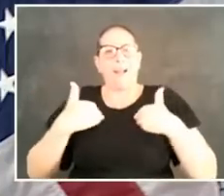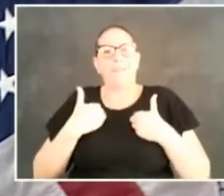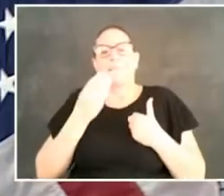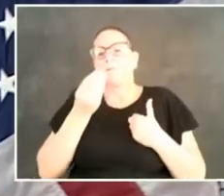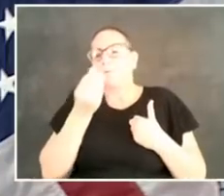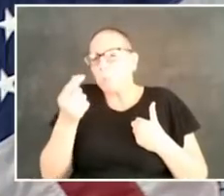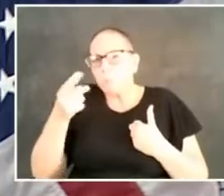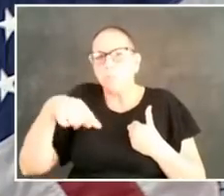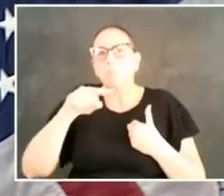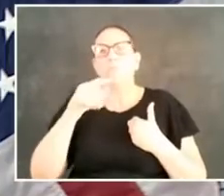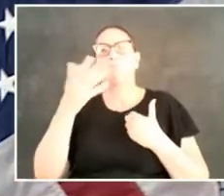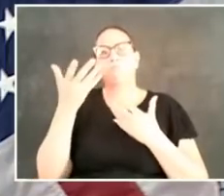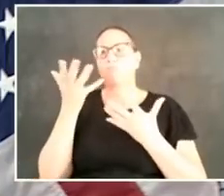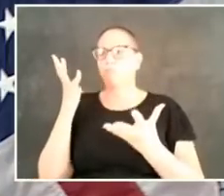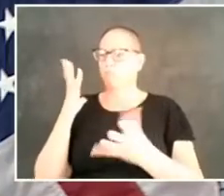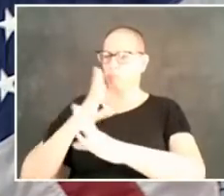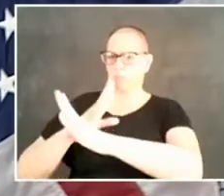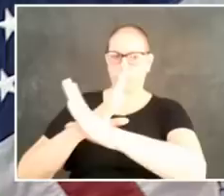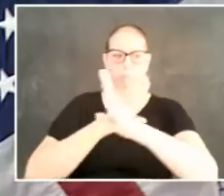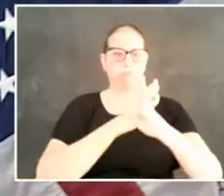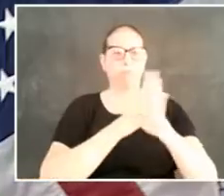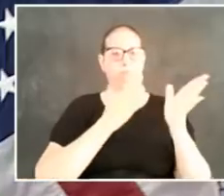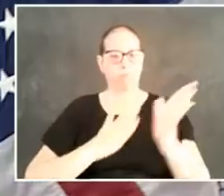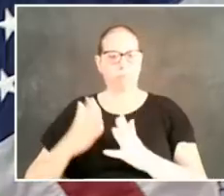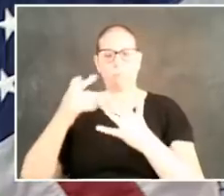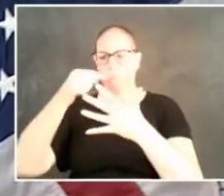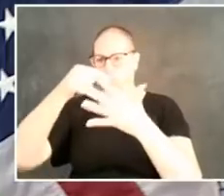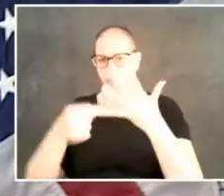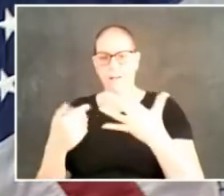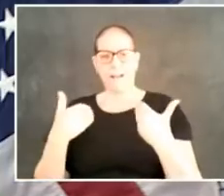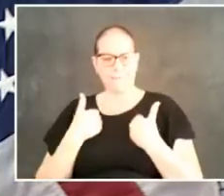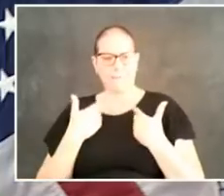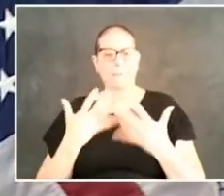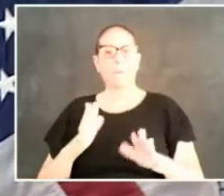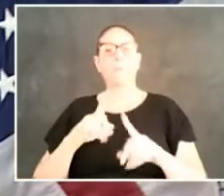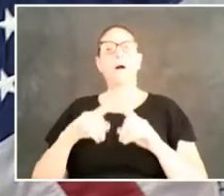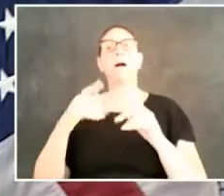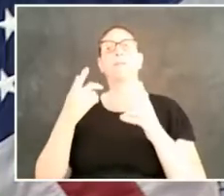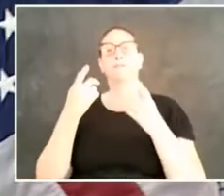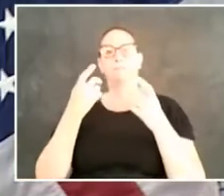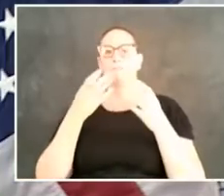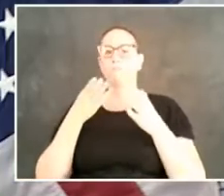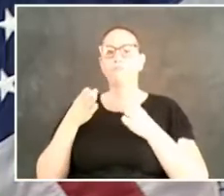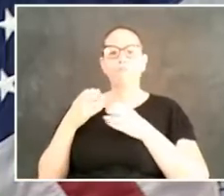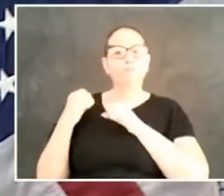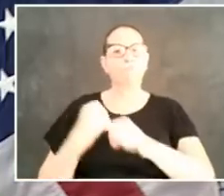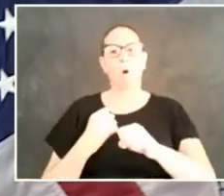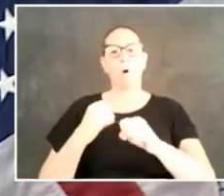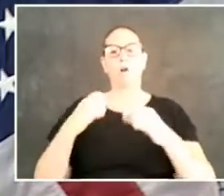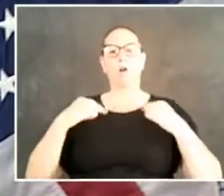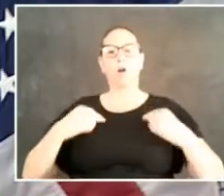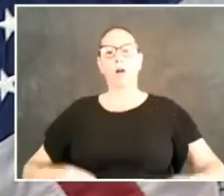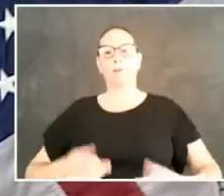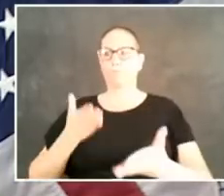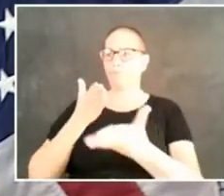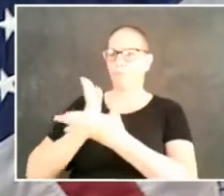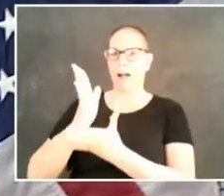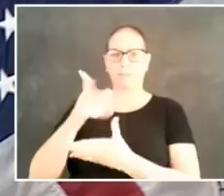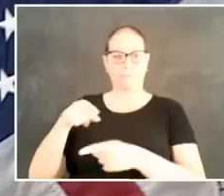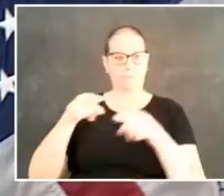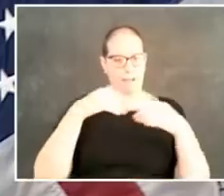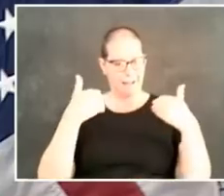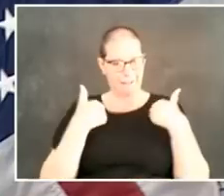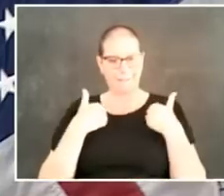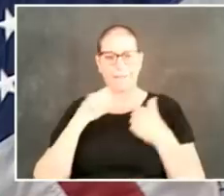have one of the strongest human rights laws in the entire country, and we're very proud of that. We absolutely want to make sure there's no